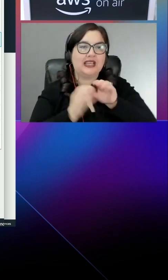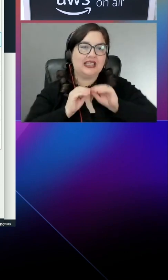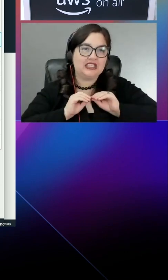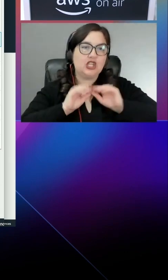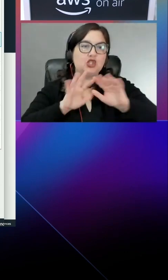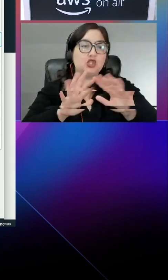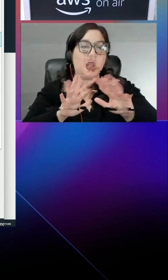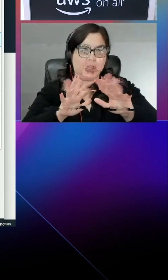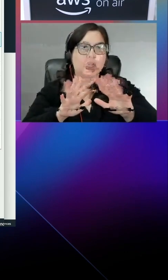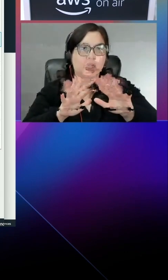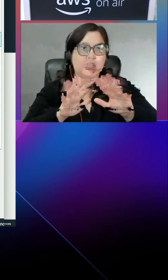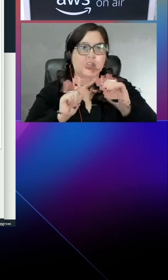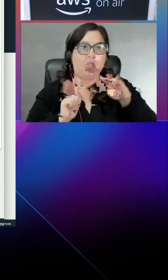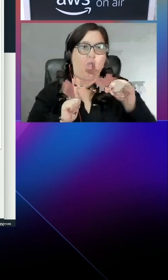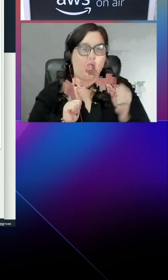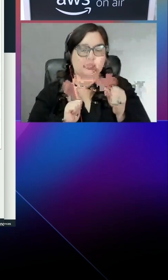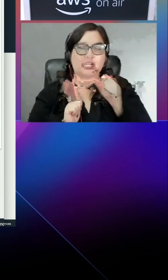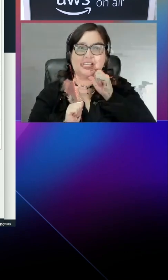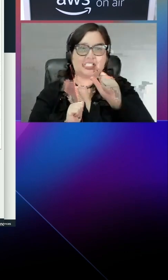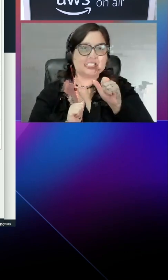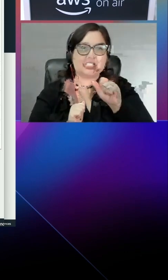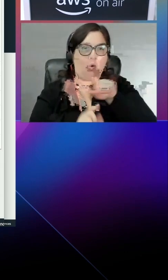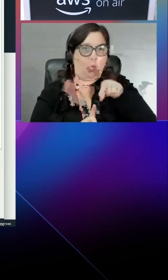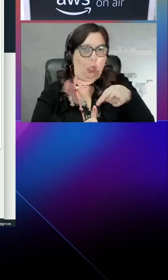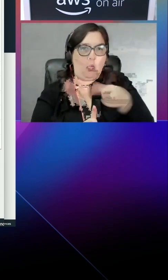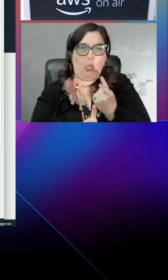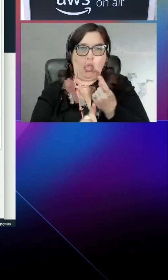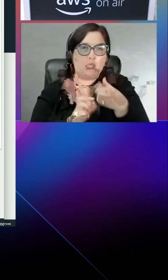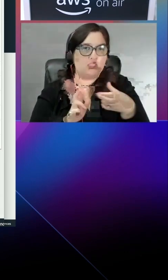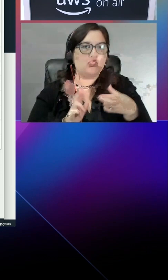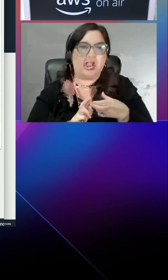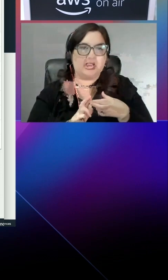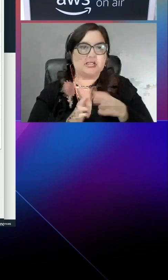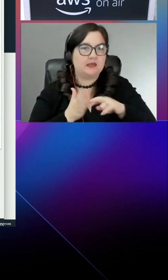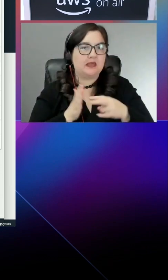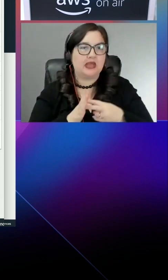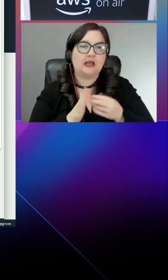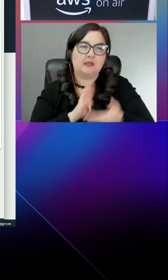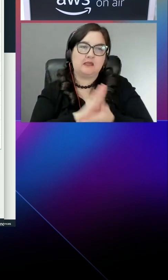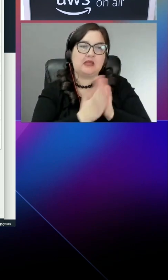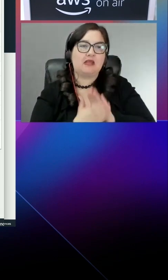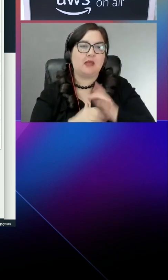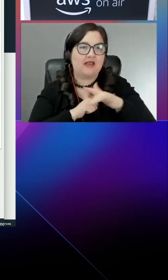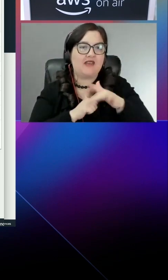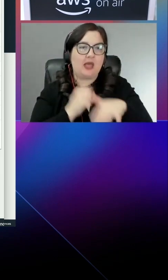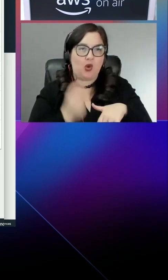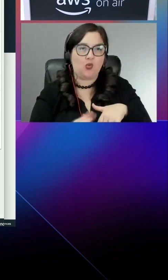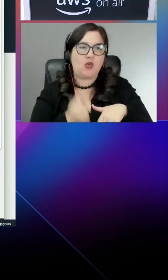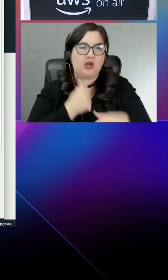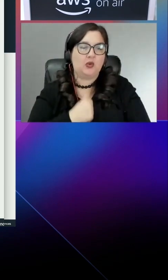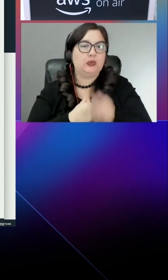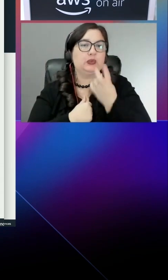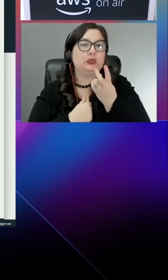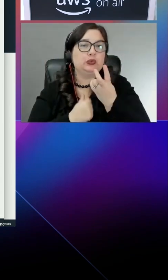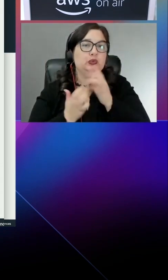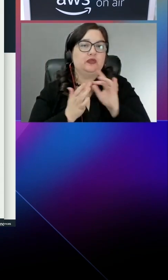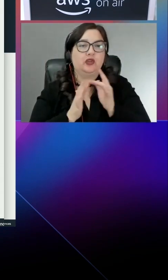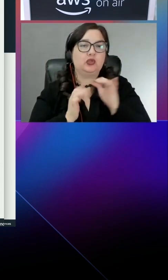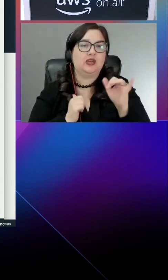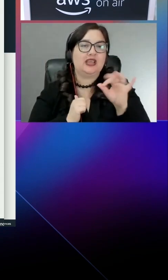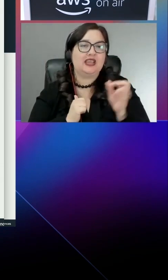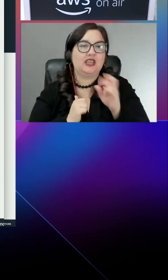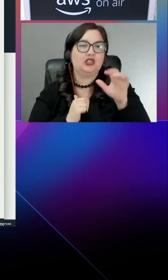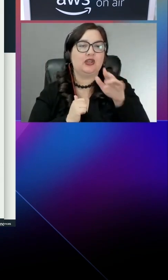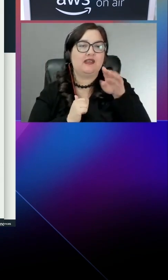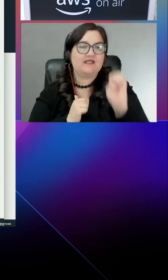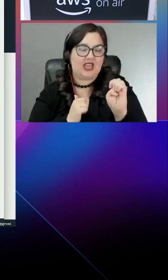available right away. So then we need to create two virtual interfaces. Now, this takes some time to provision, so for brevity,